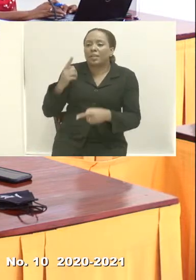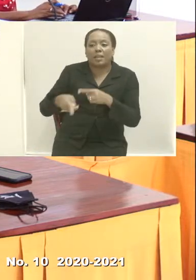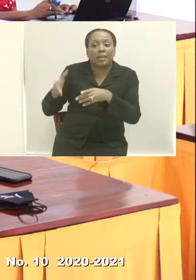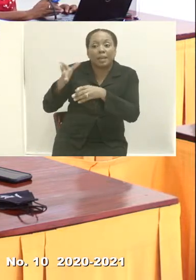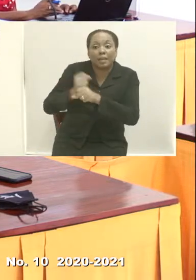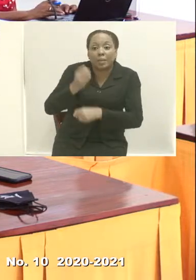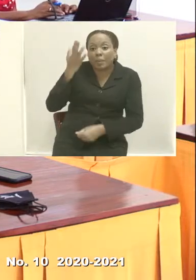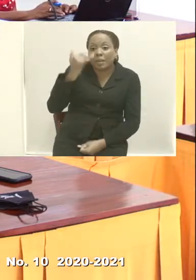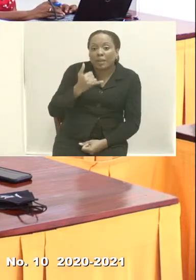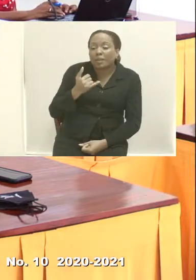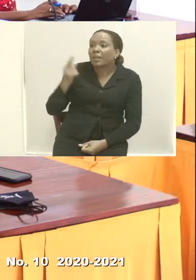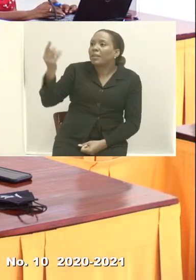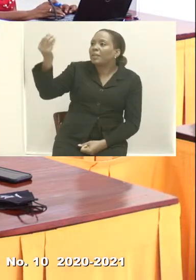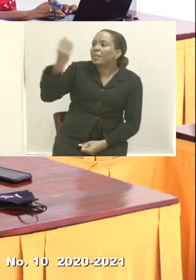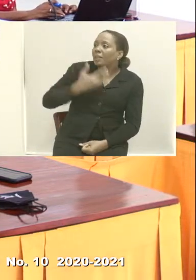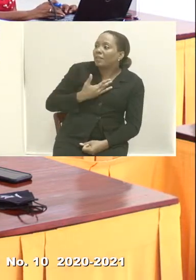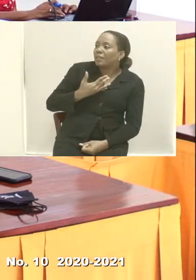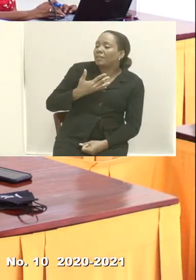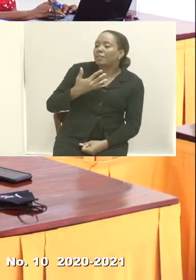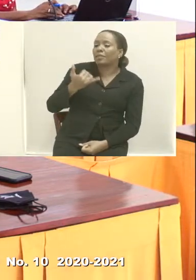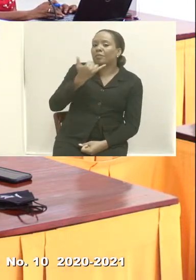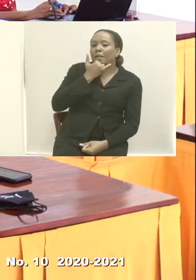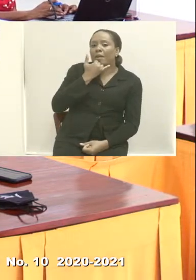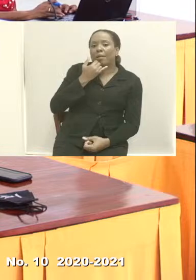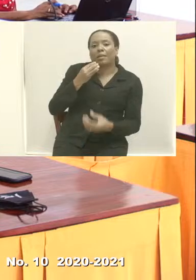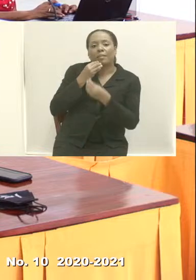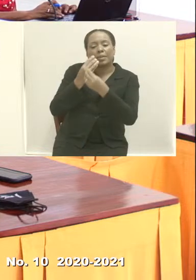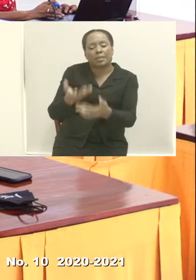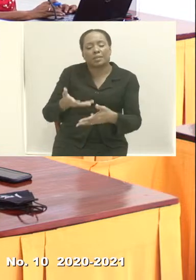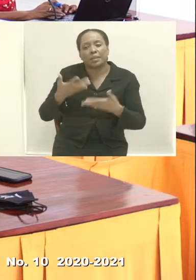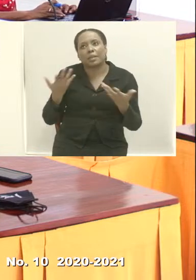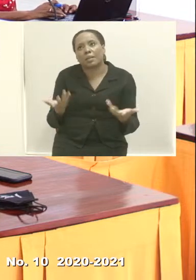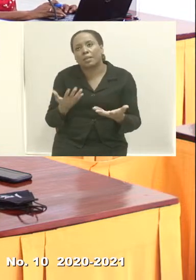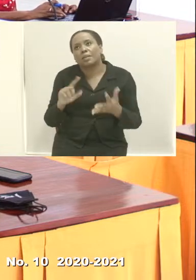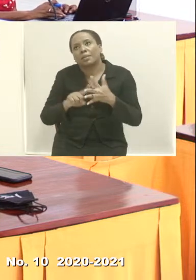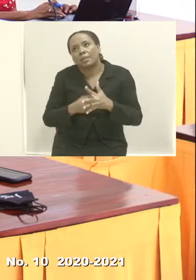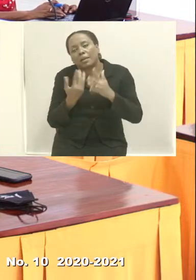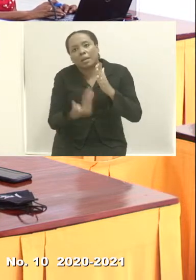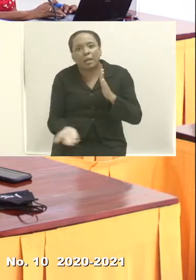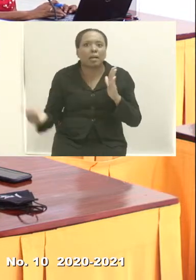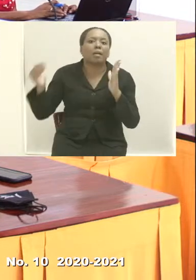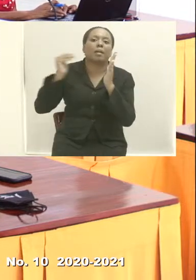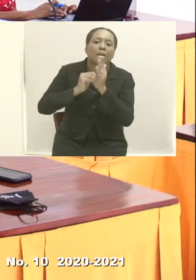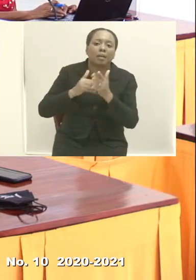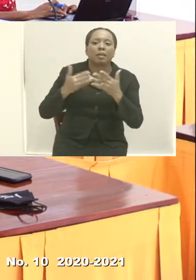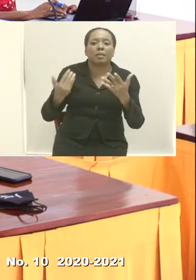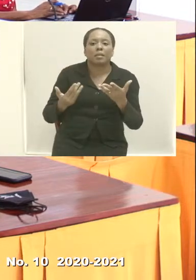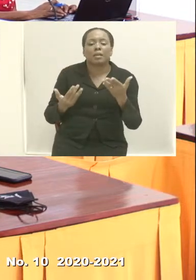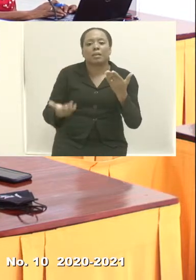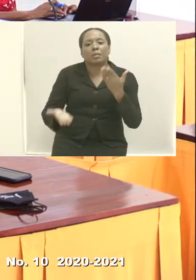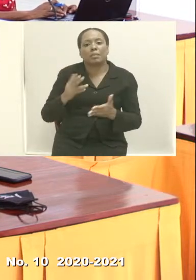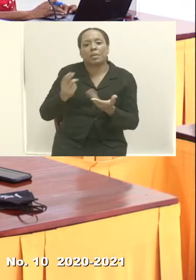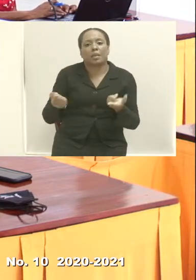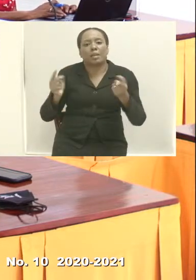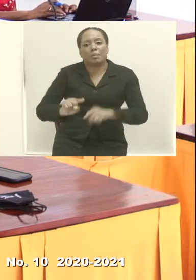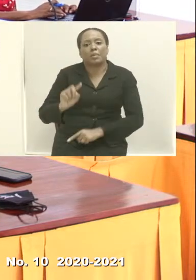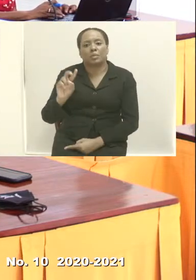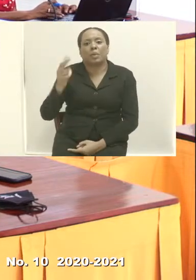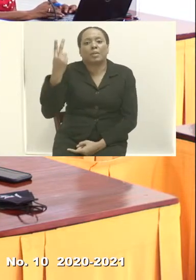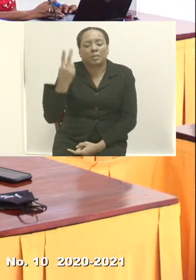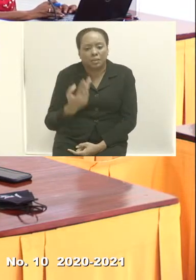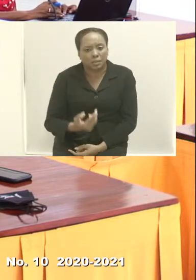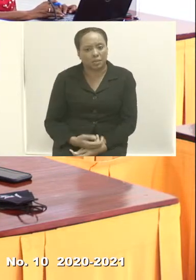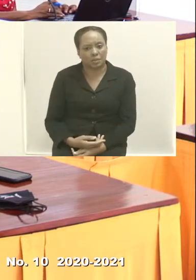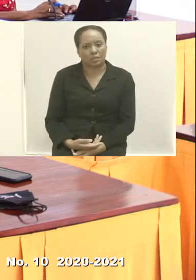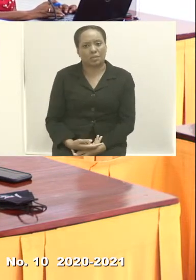to us is inaccurate and we have to go through the process again. And I think in that case, it may have happened twice. Now, those are some of the